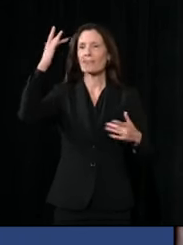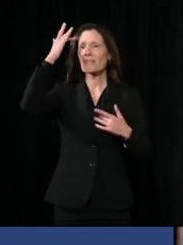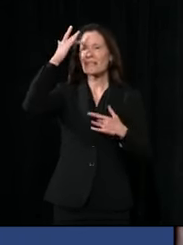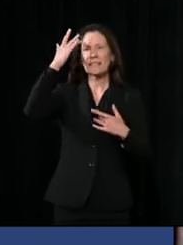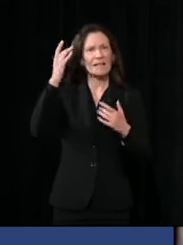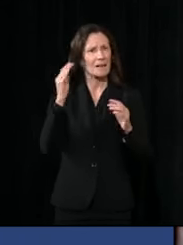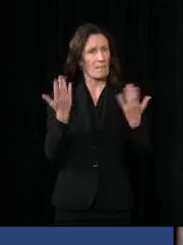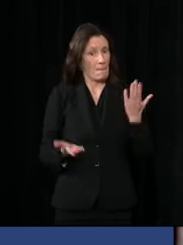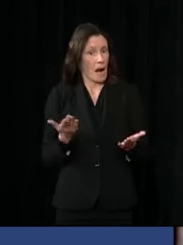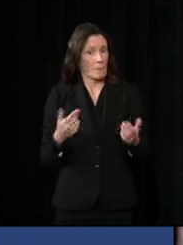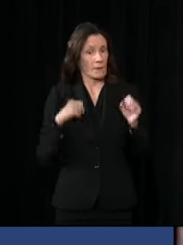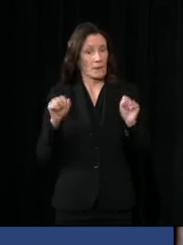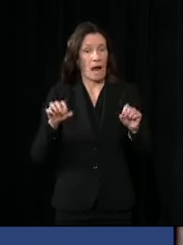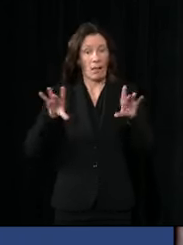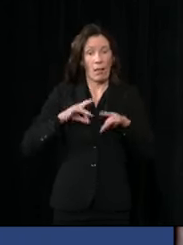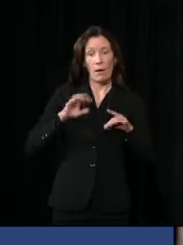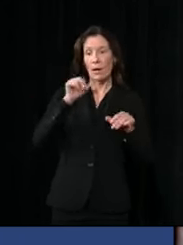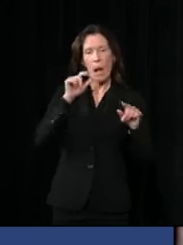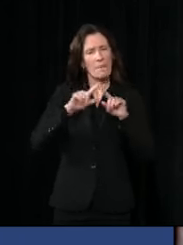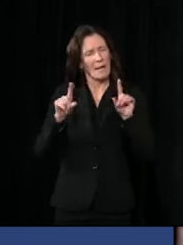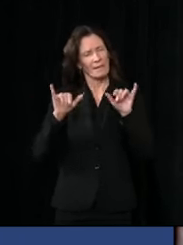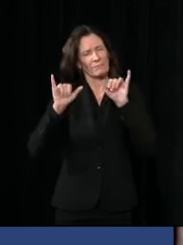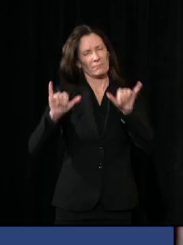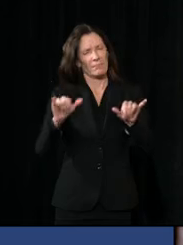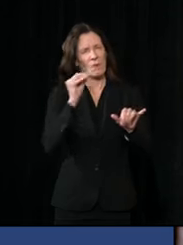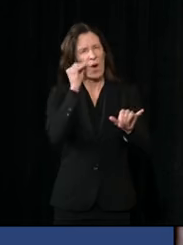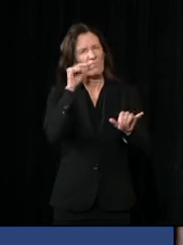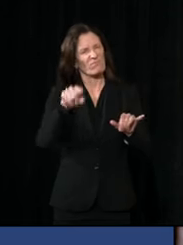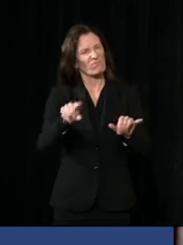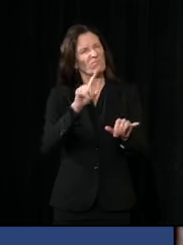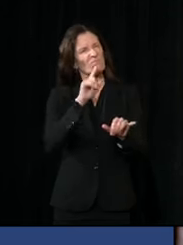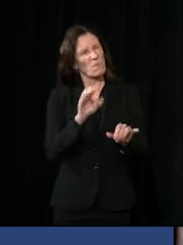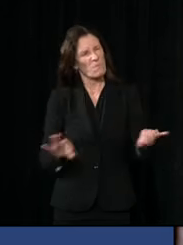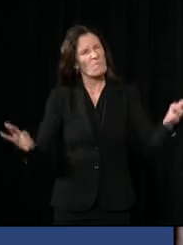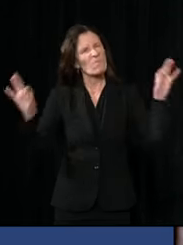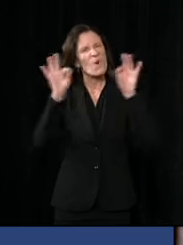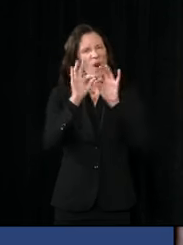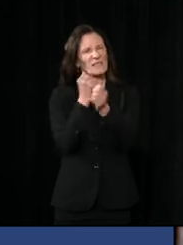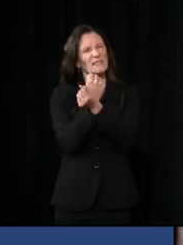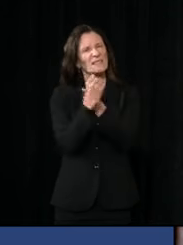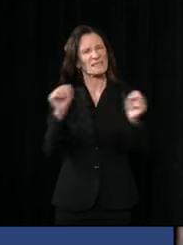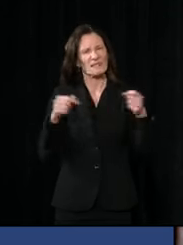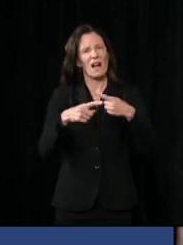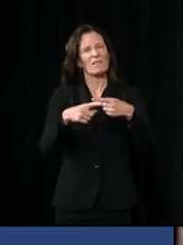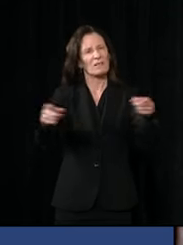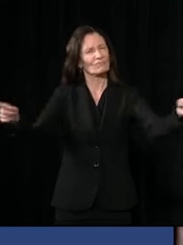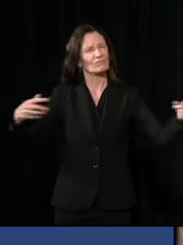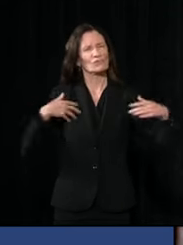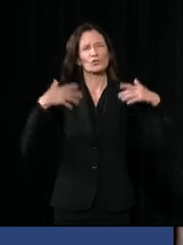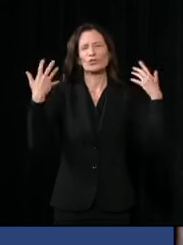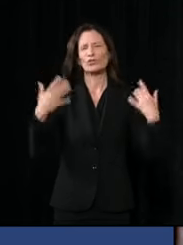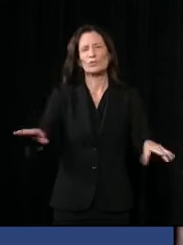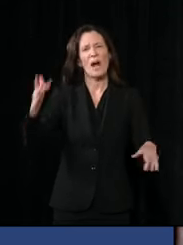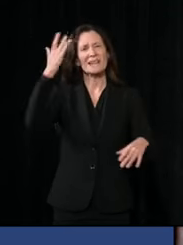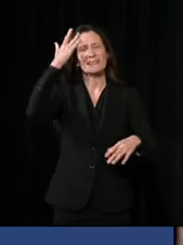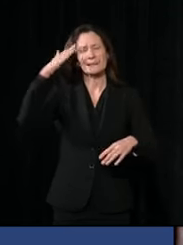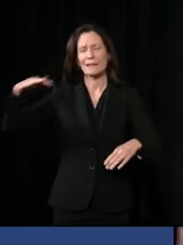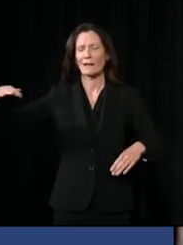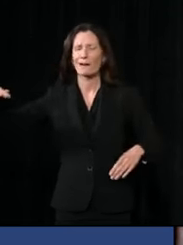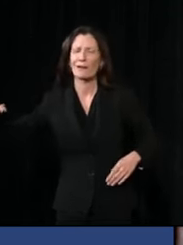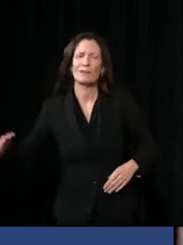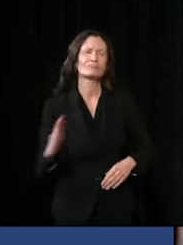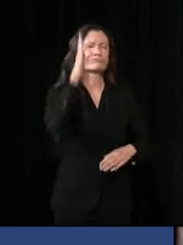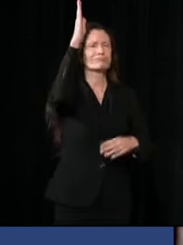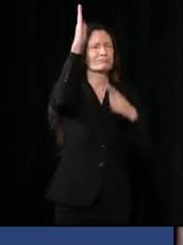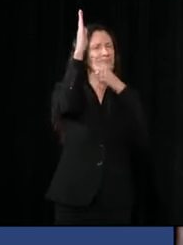explosive growth experienced by our neighboring states, thanks to your sacrifices. And because of our collective efforts,